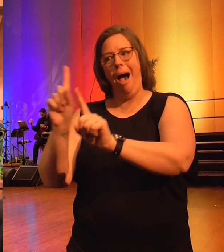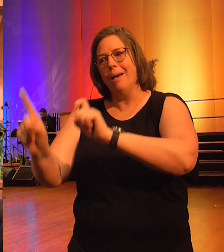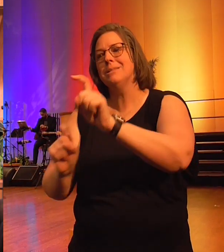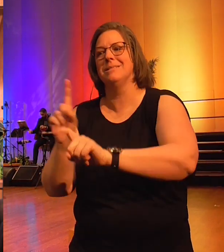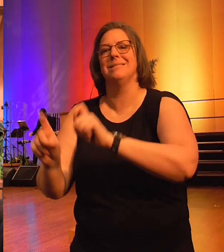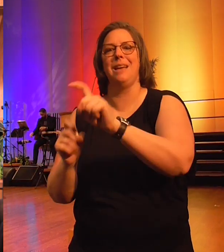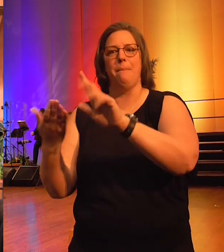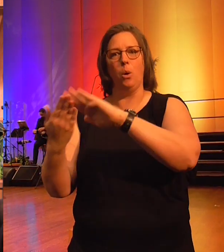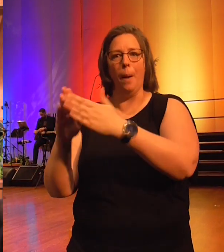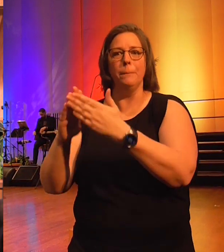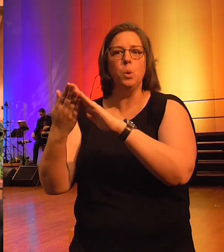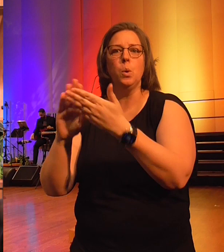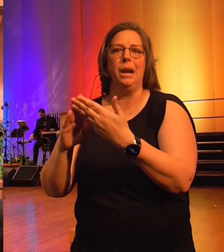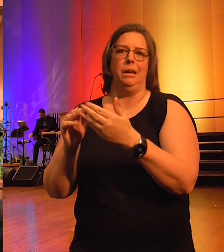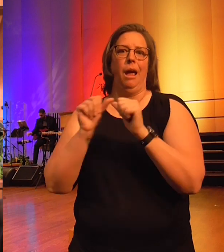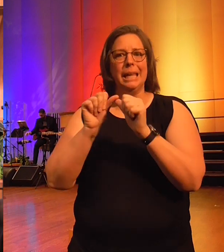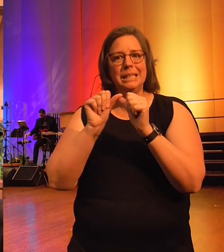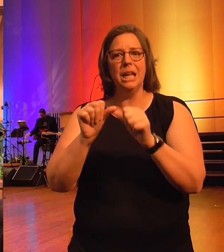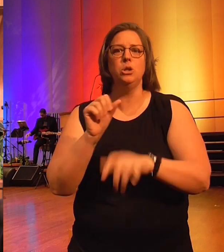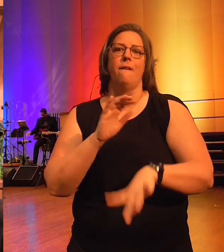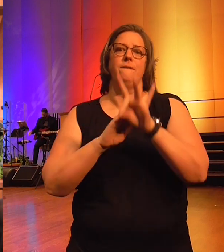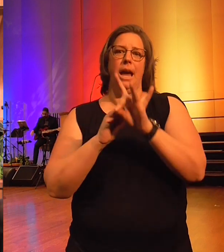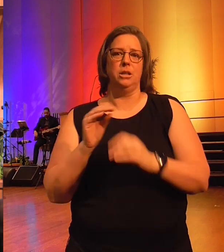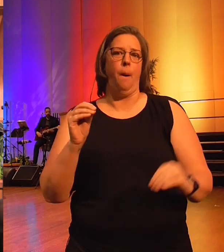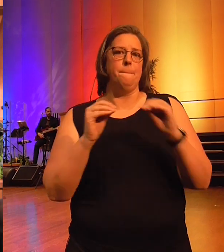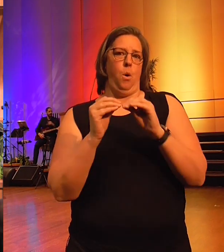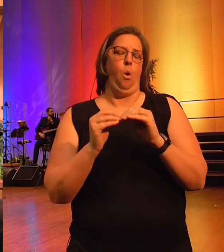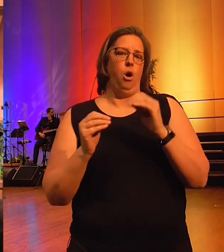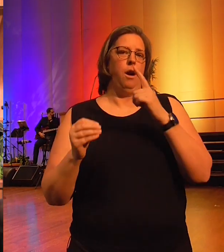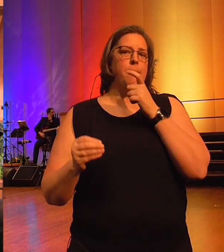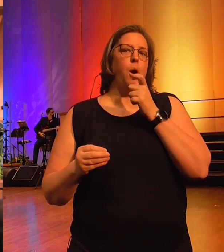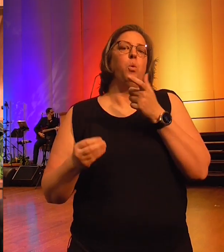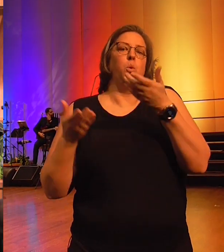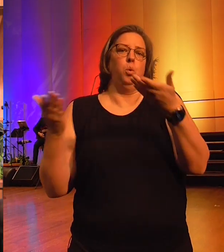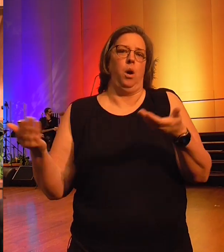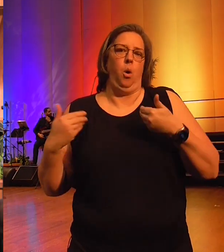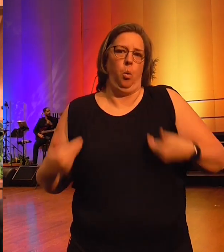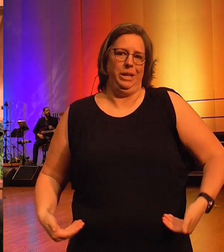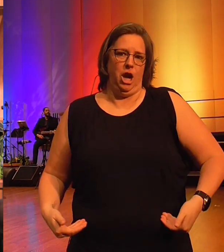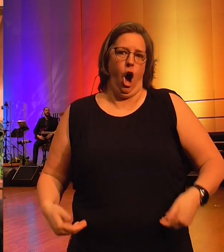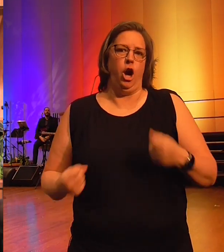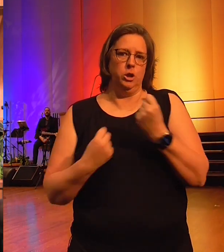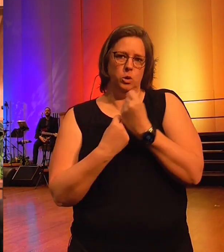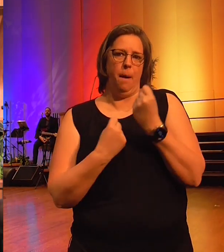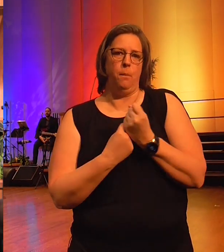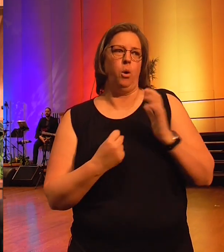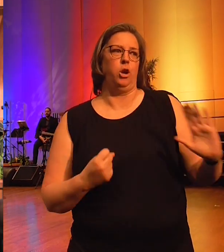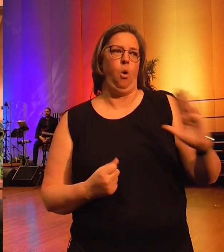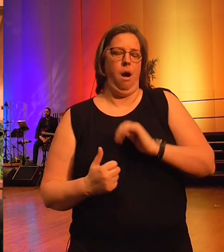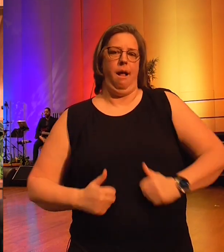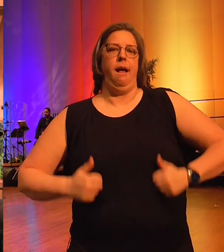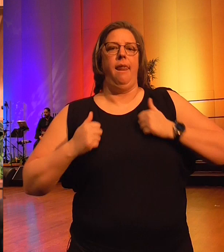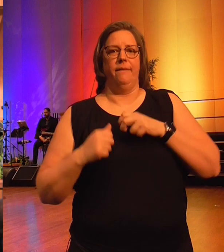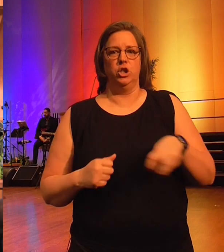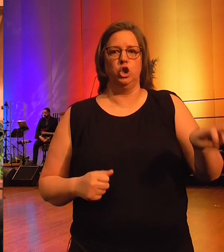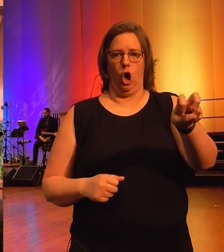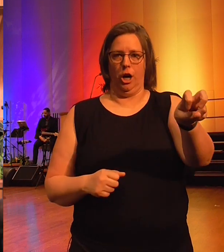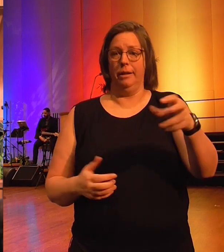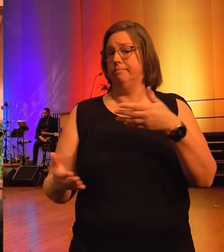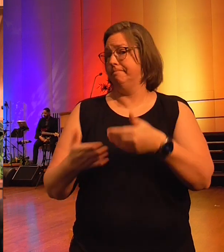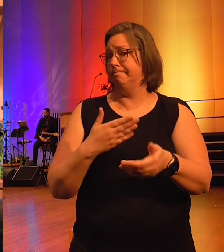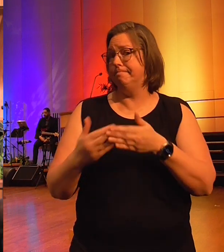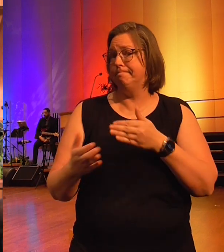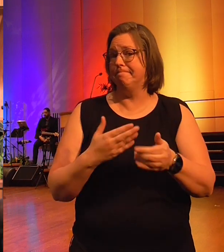community and continue to find out more about who we are and what we have to offer to support you in your life journey. Whatever you choose to do, if it's your first time here,